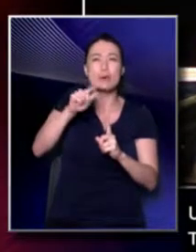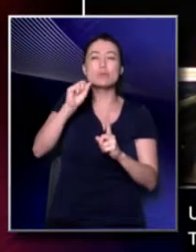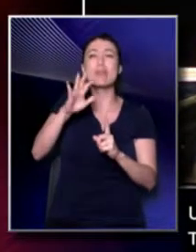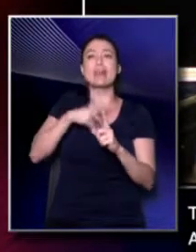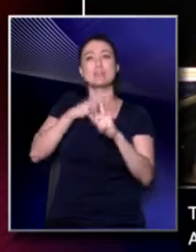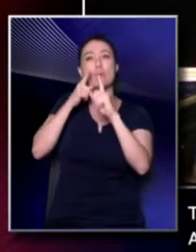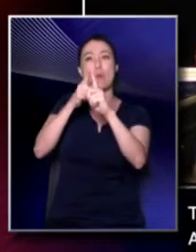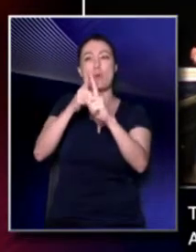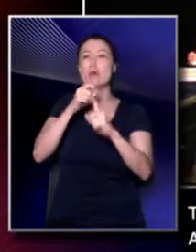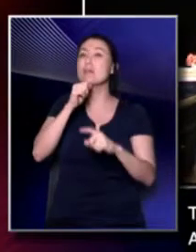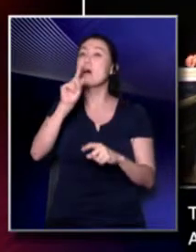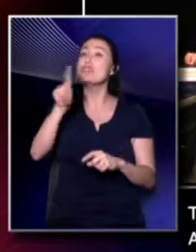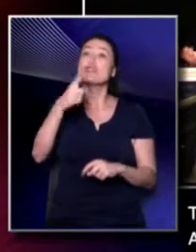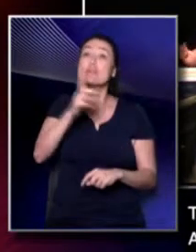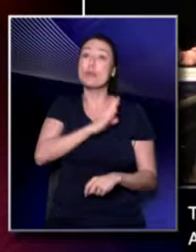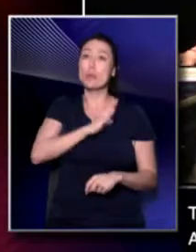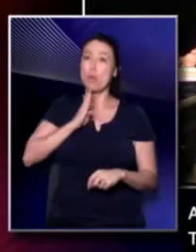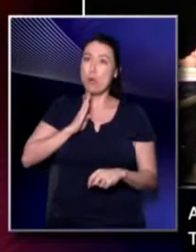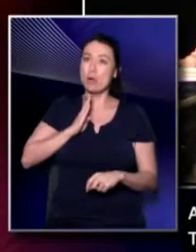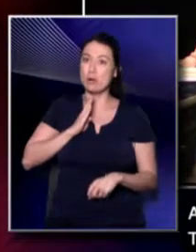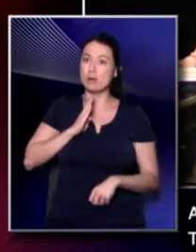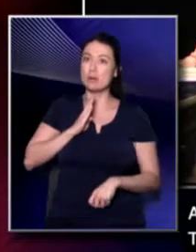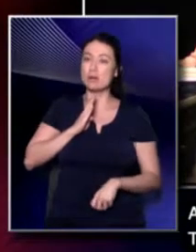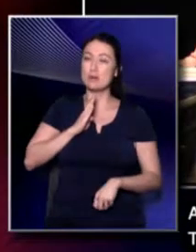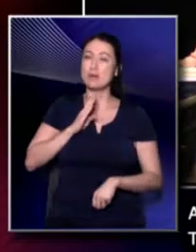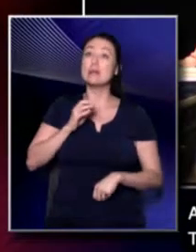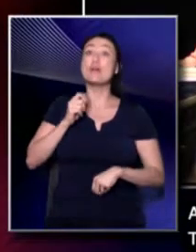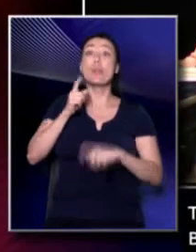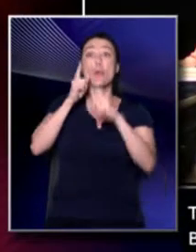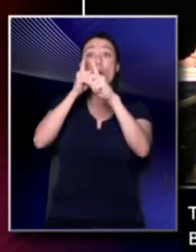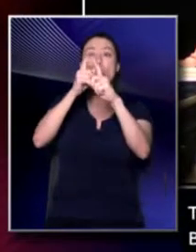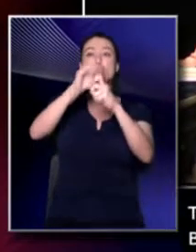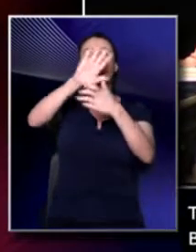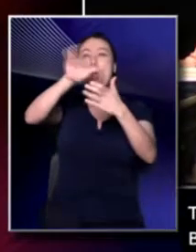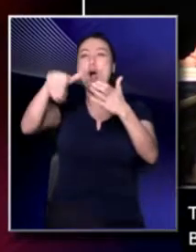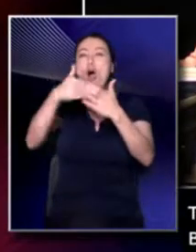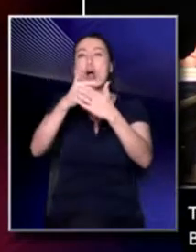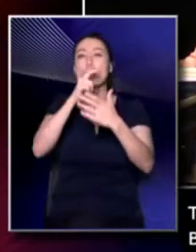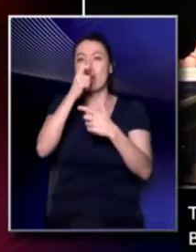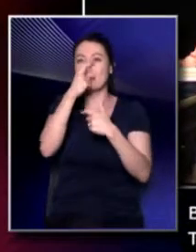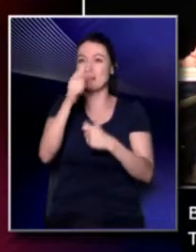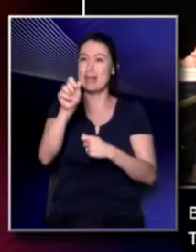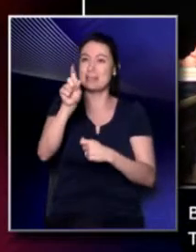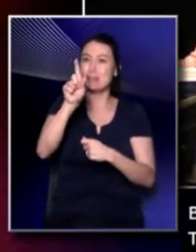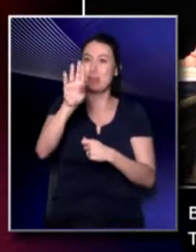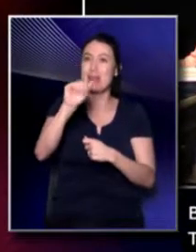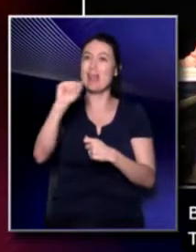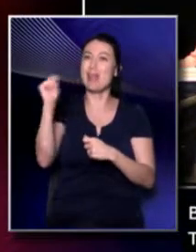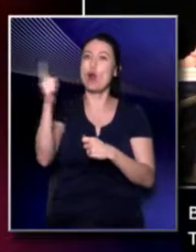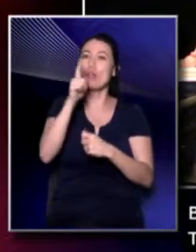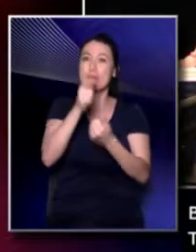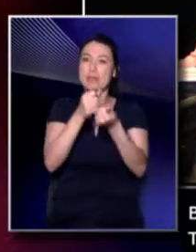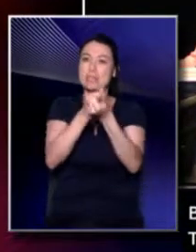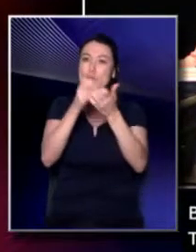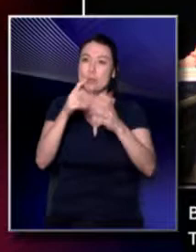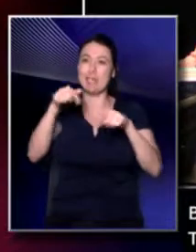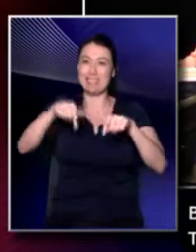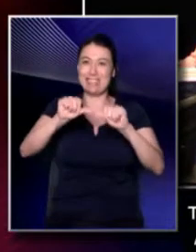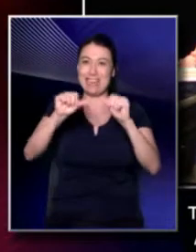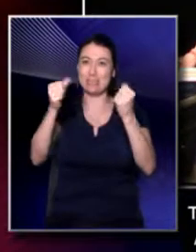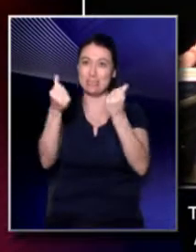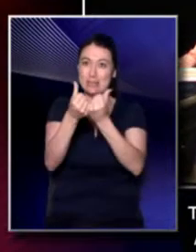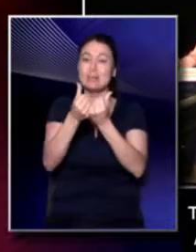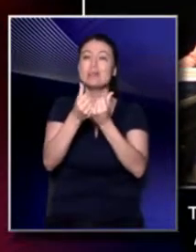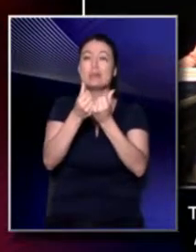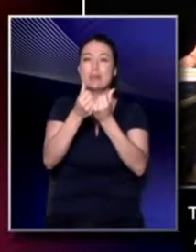goal is not just for the board to better understand it, the goal is for all the stakeholders and all of the constituency of this agency